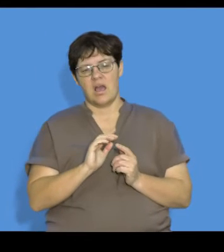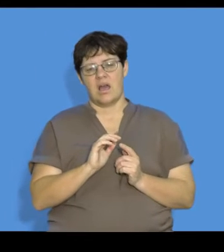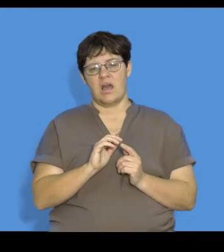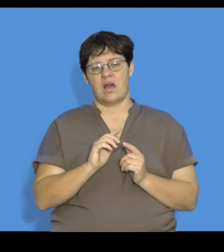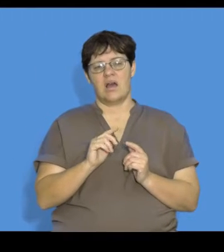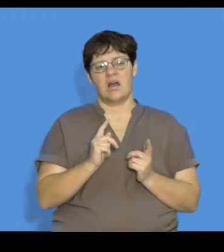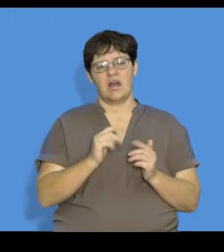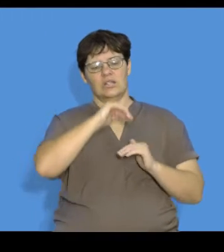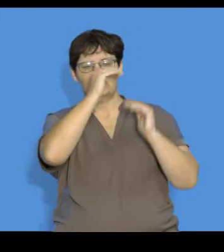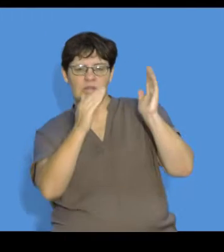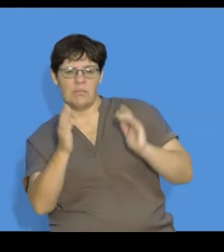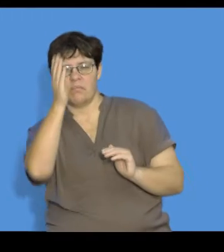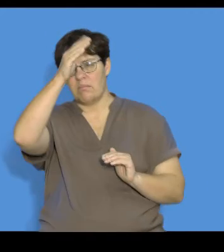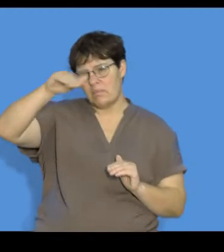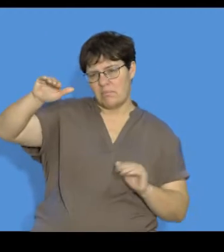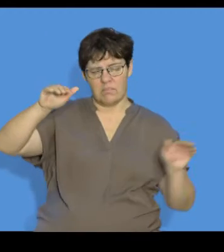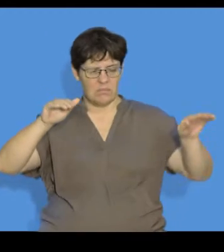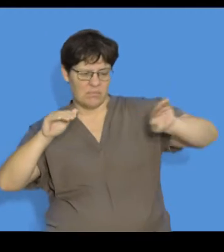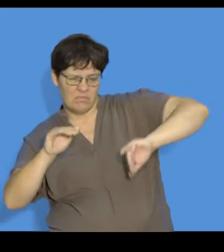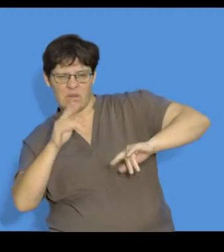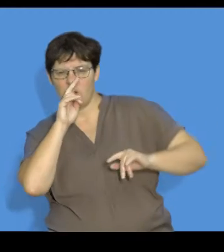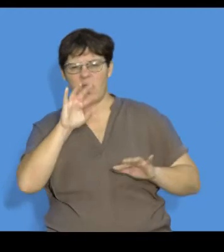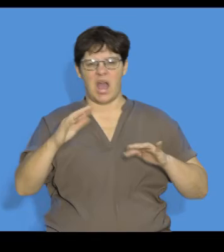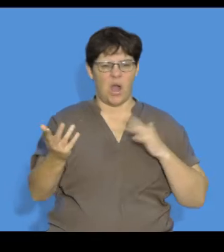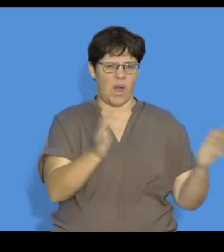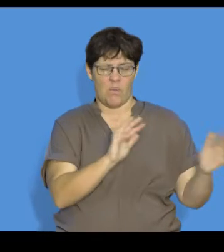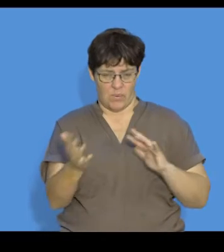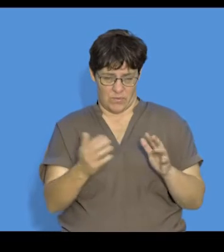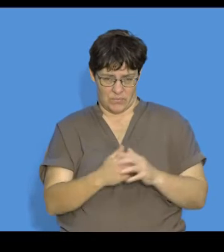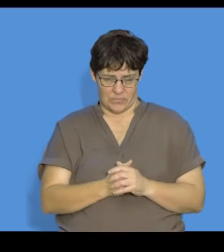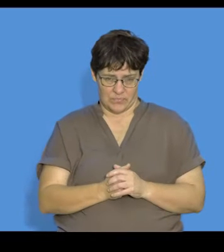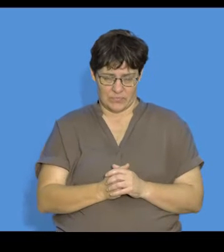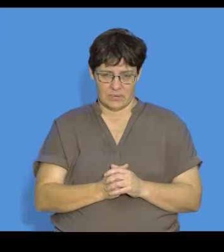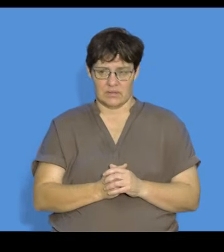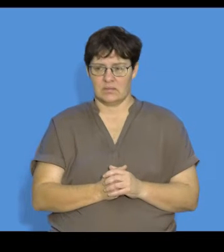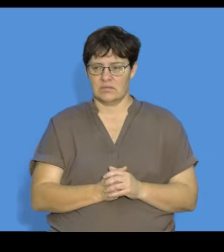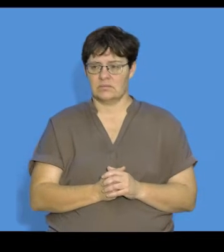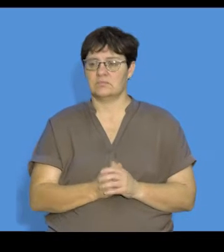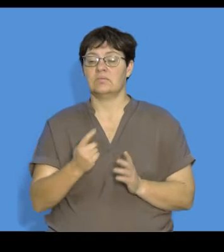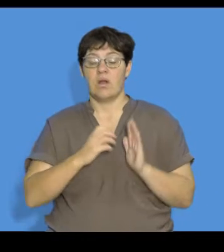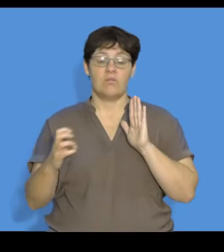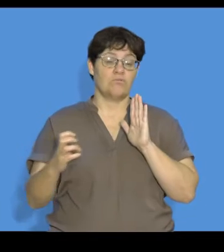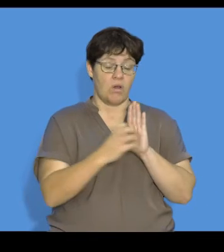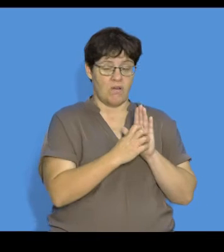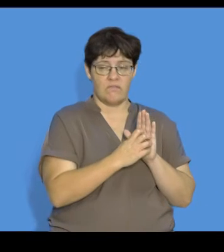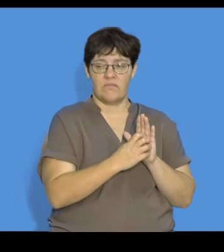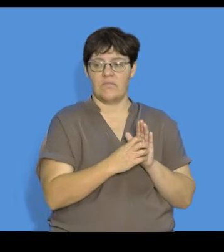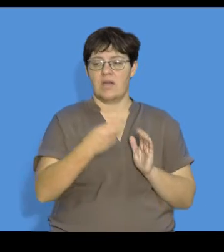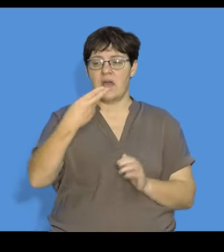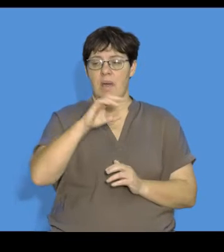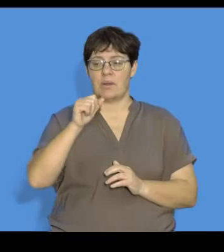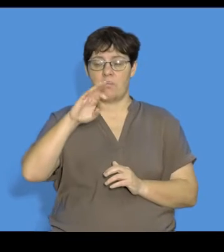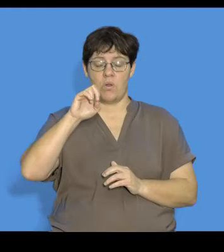parabola is going to, the hyperbola is going to be. So the graph of a hyperbolic function is normally known as